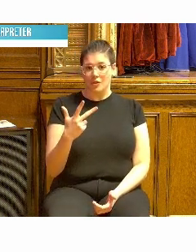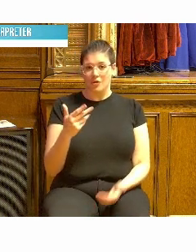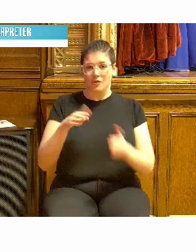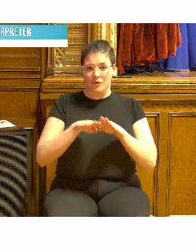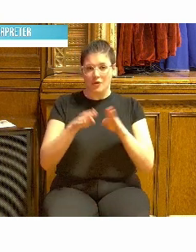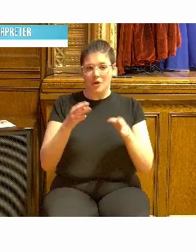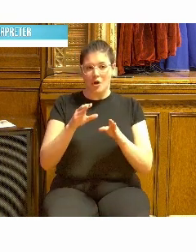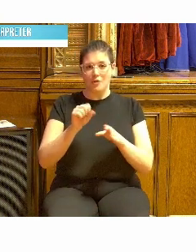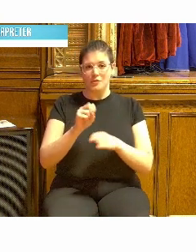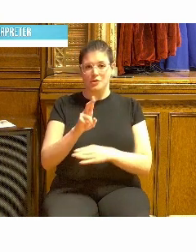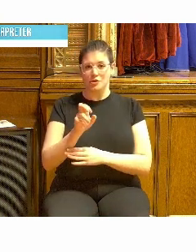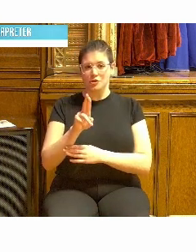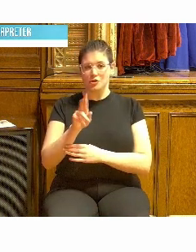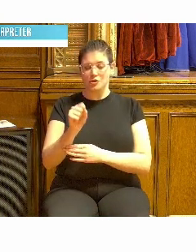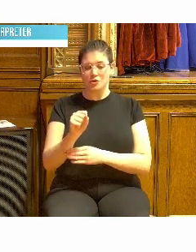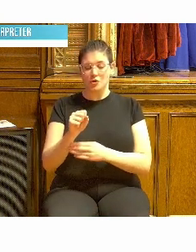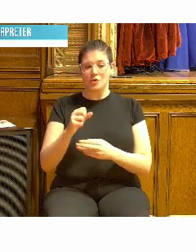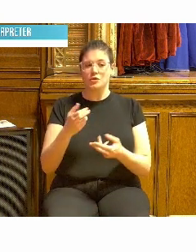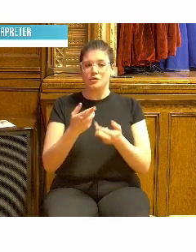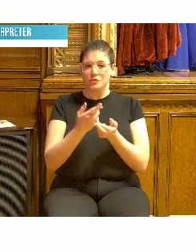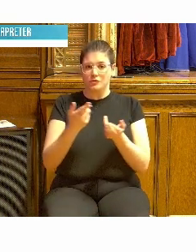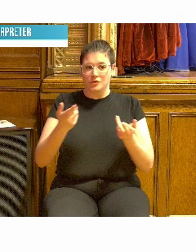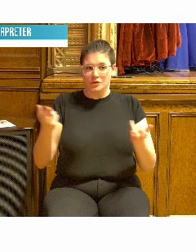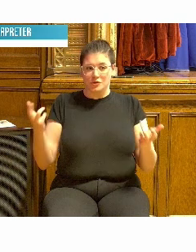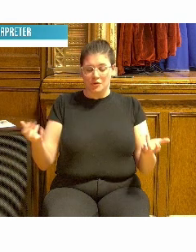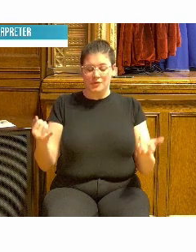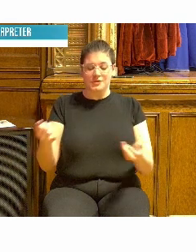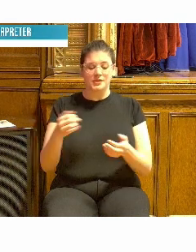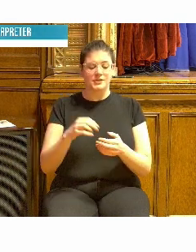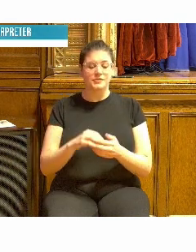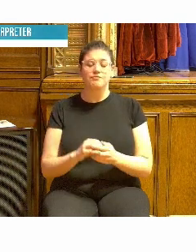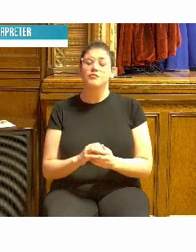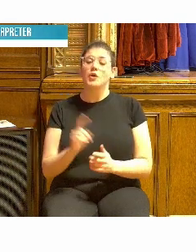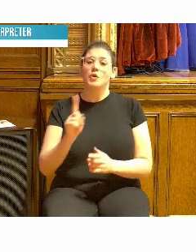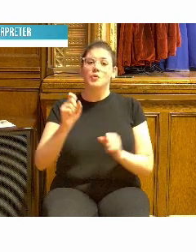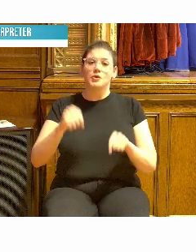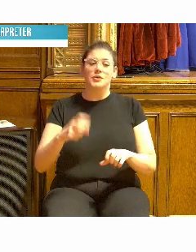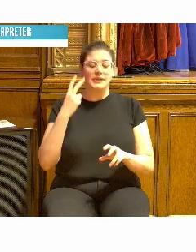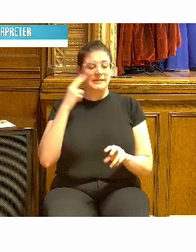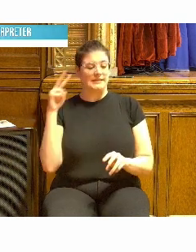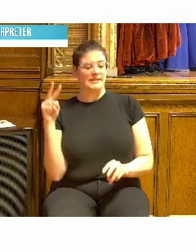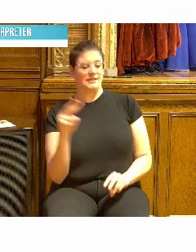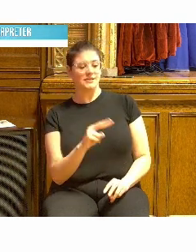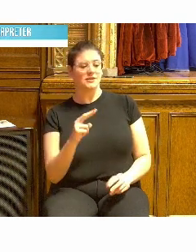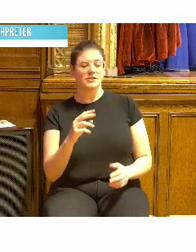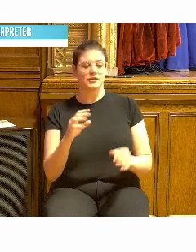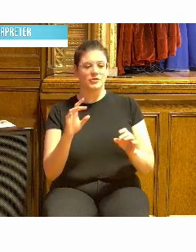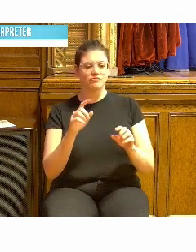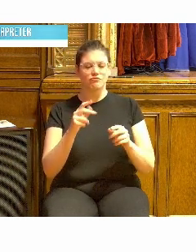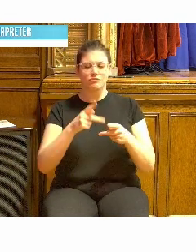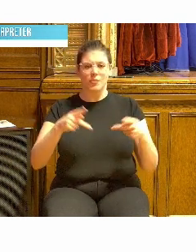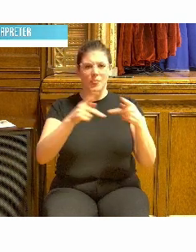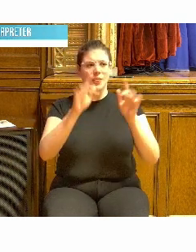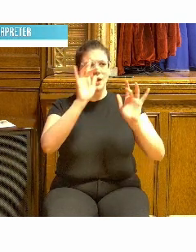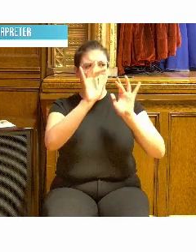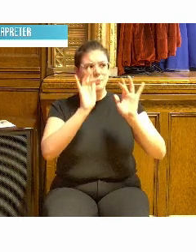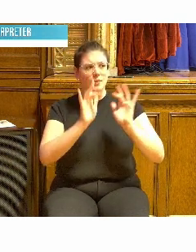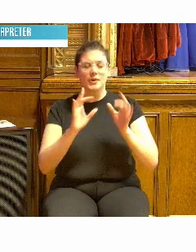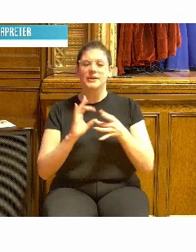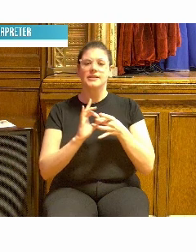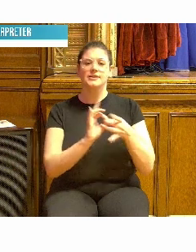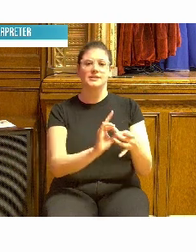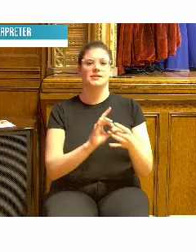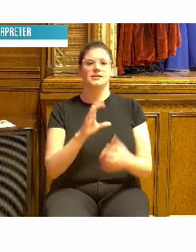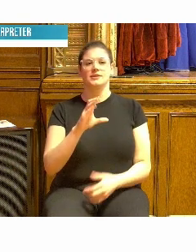civil rights in multiple places across New York State, and we encourage you to check them out and find out more about our work at